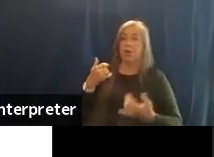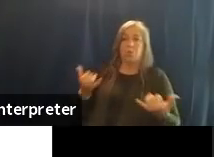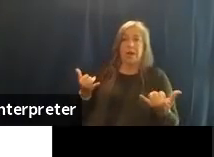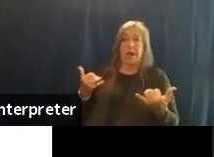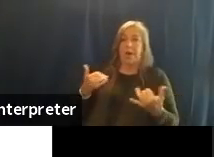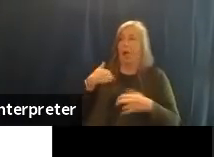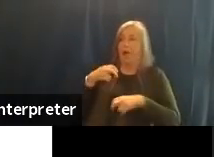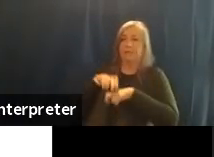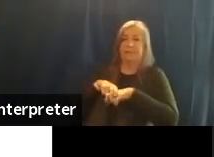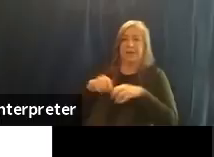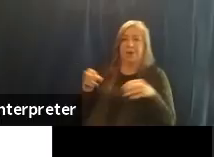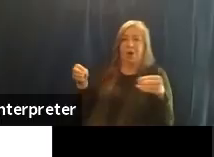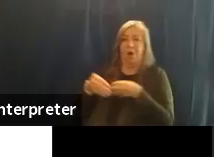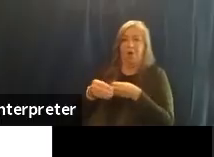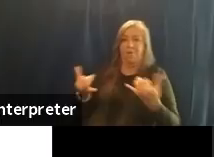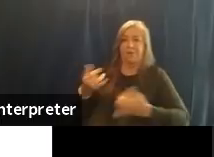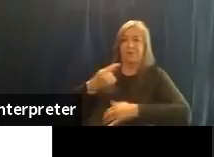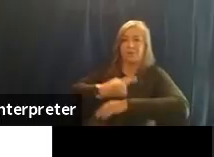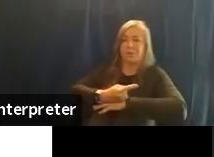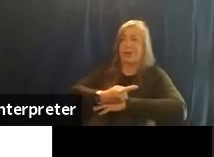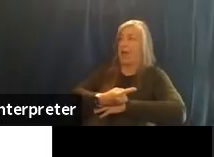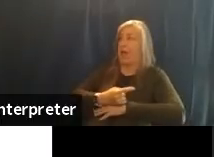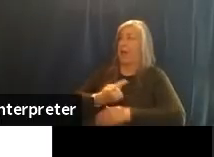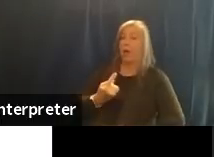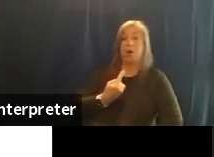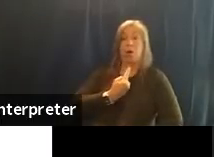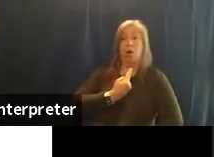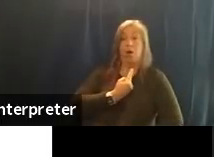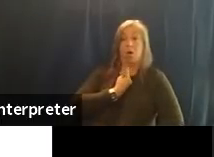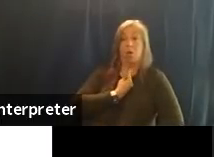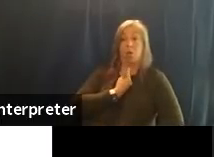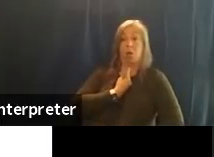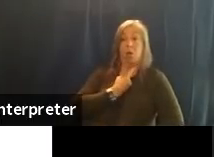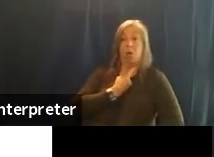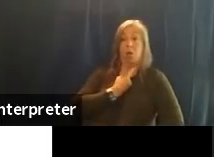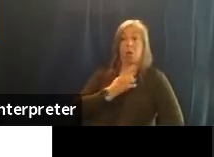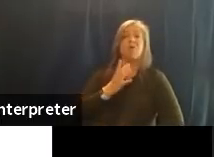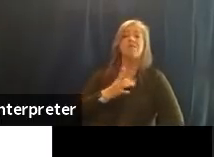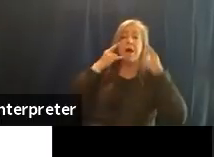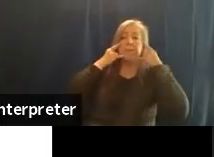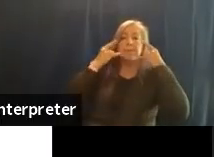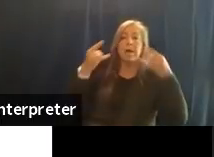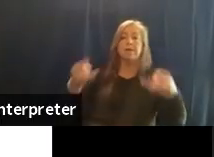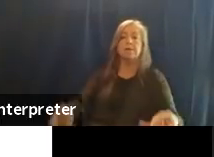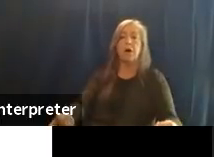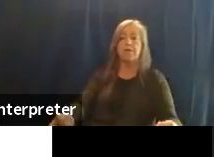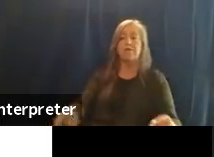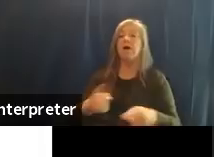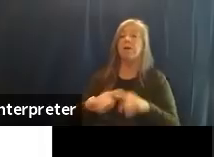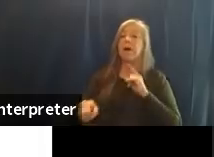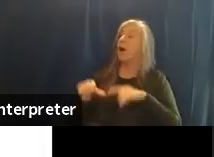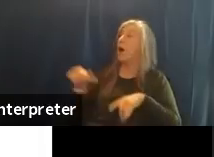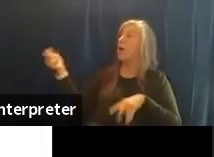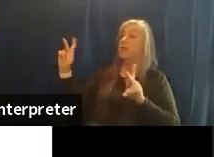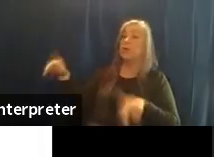myself, I can have my mask off, but anytime somebody comes in or I leave this room, I'm going to put my mask back on.